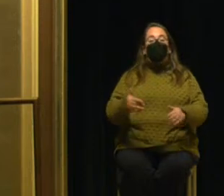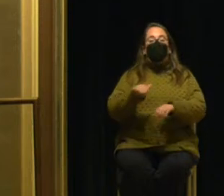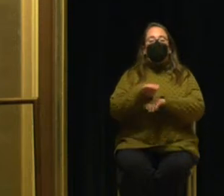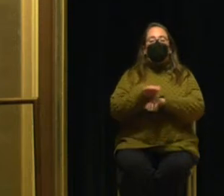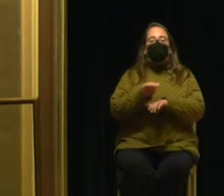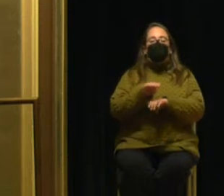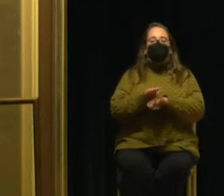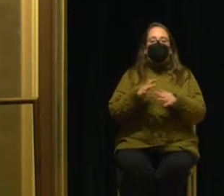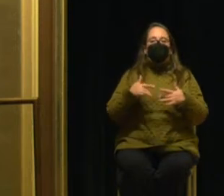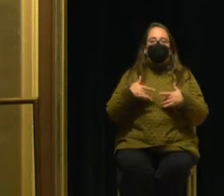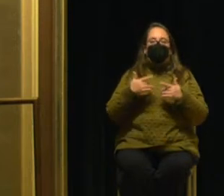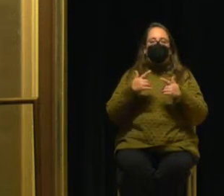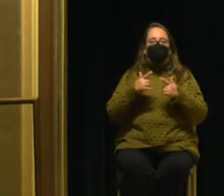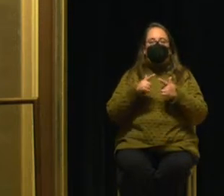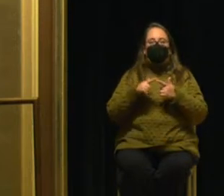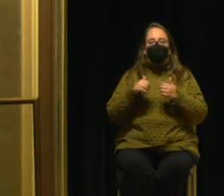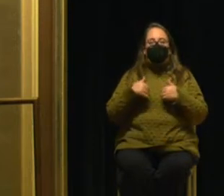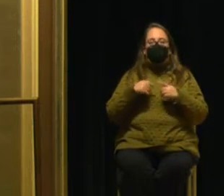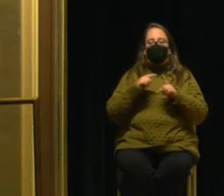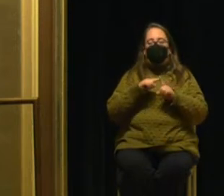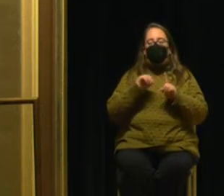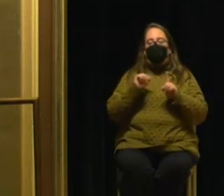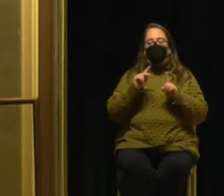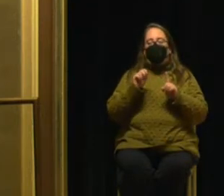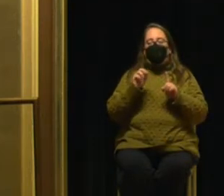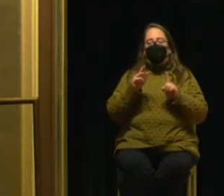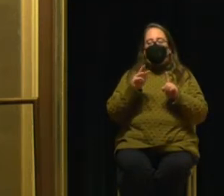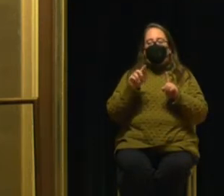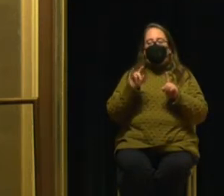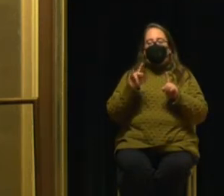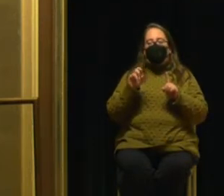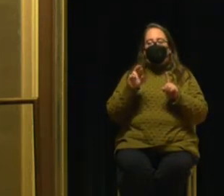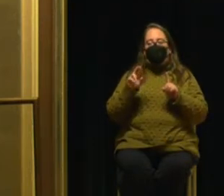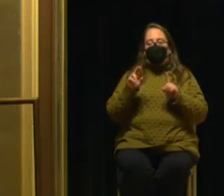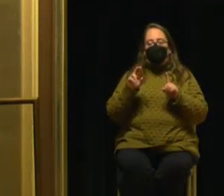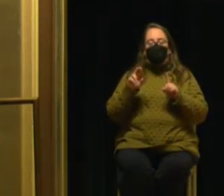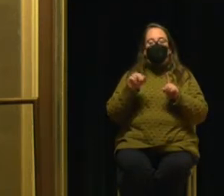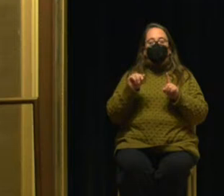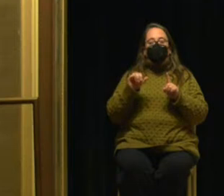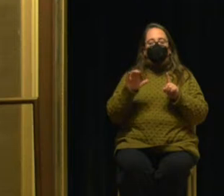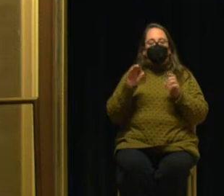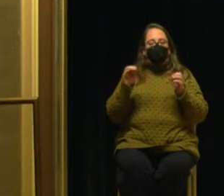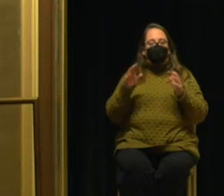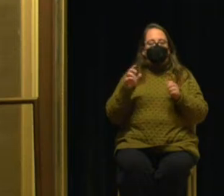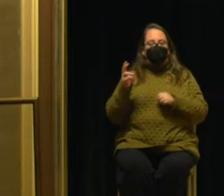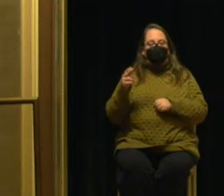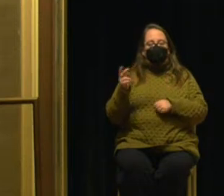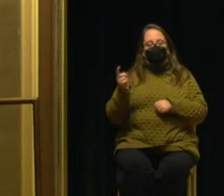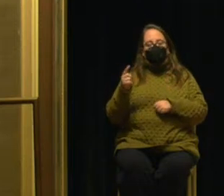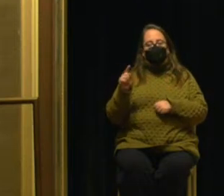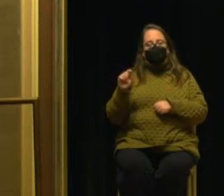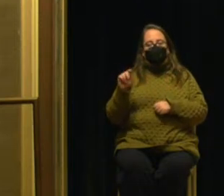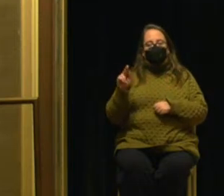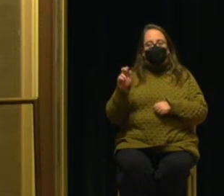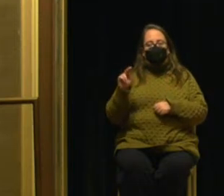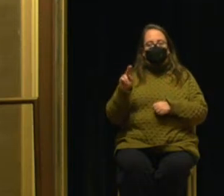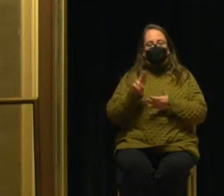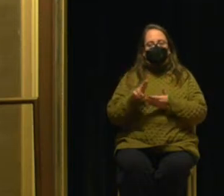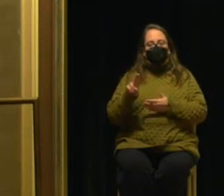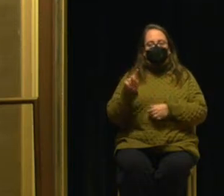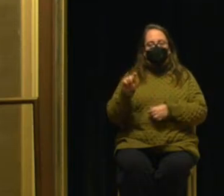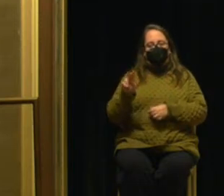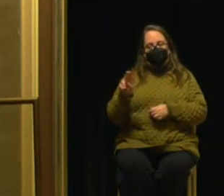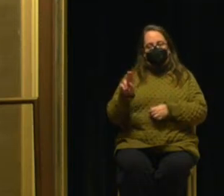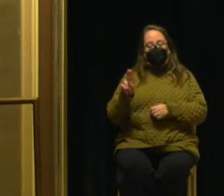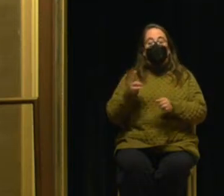are pleased to have Andrew Diemer, Associate Professor of History at Towson University. He joined the History